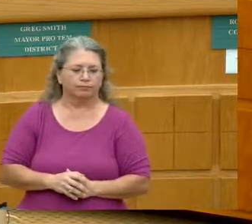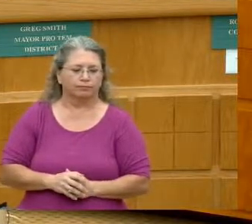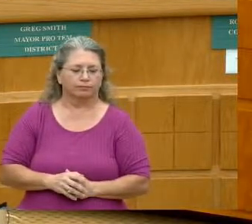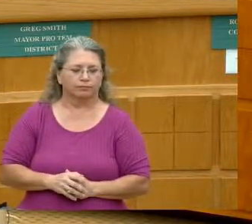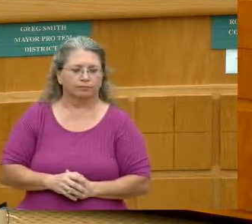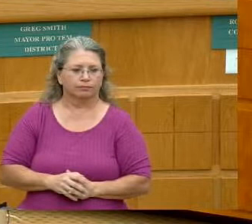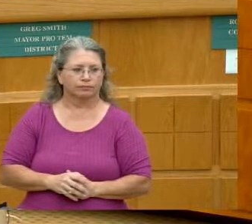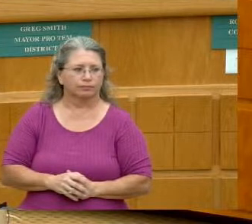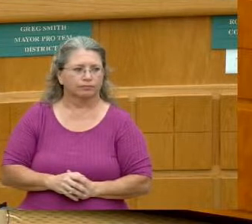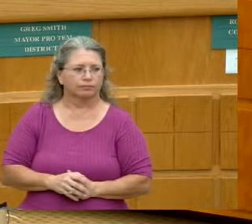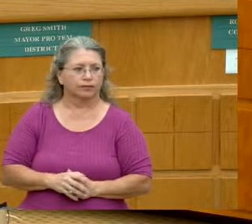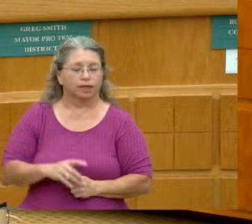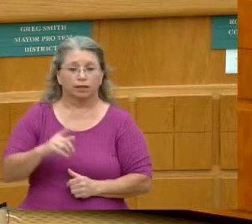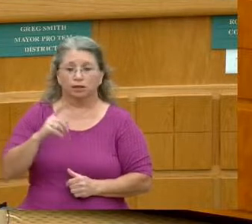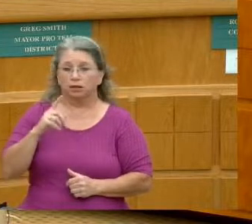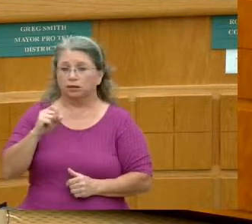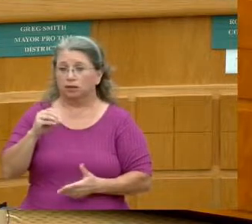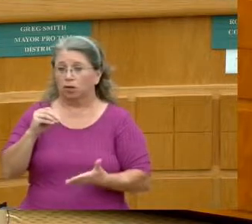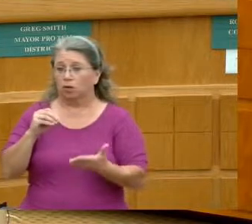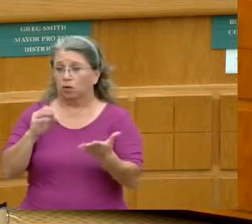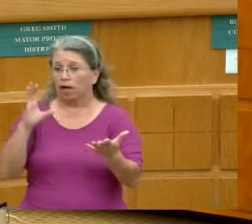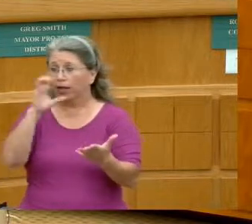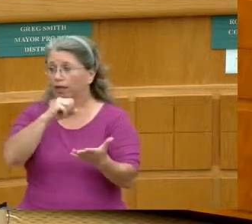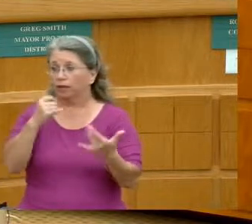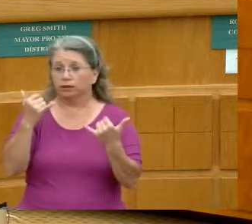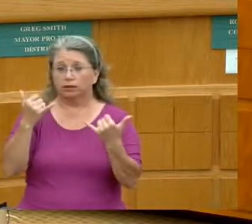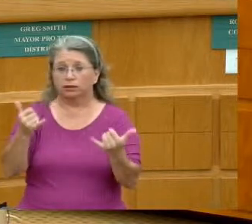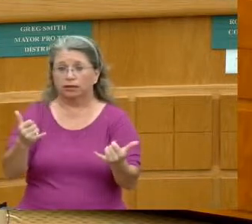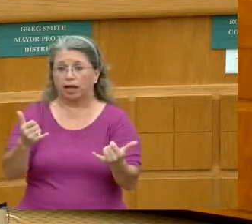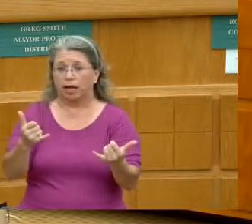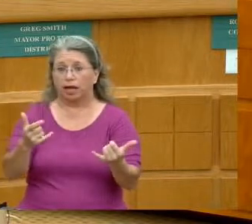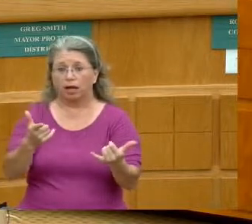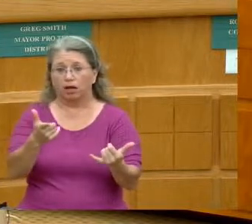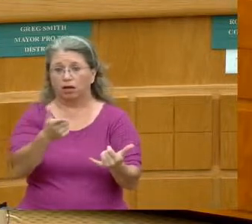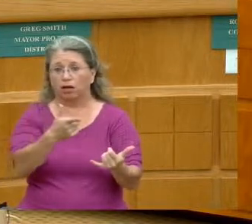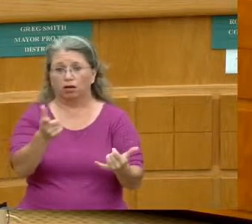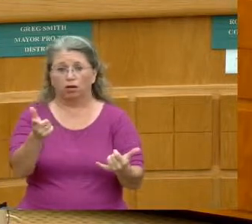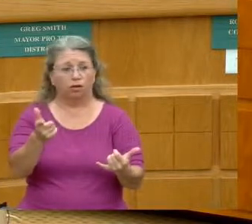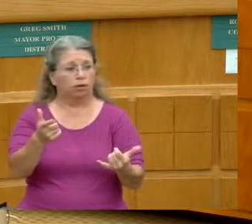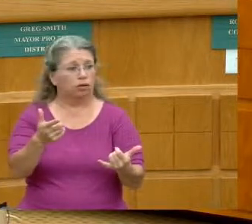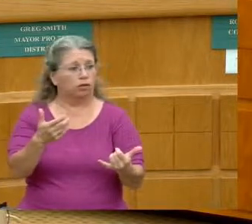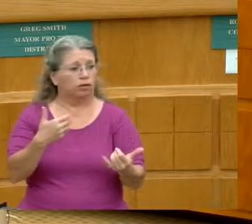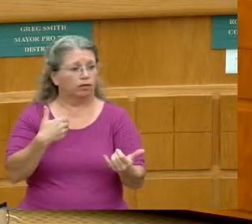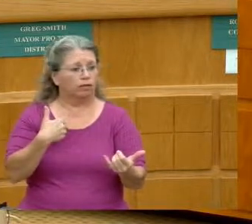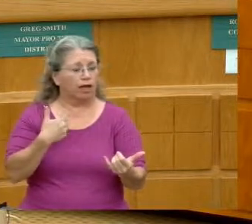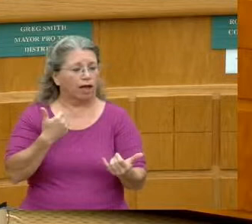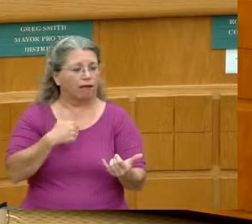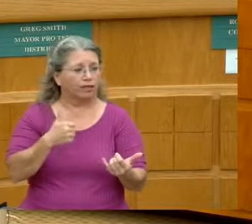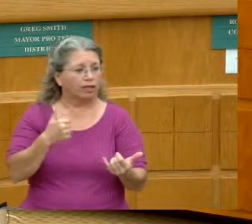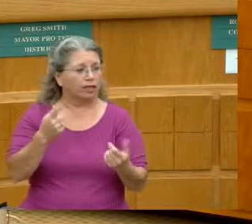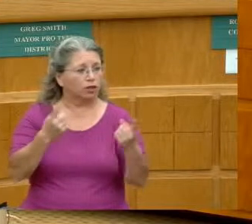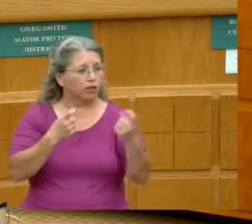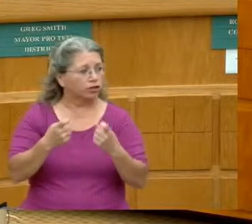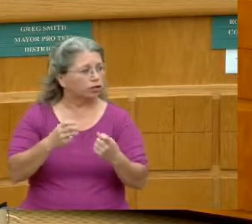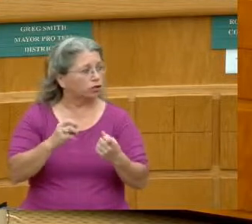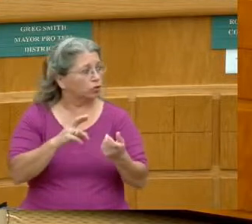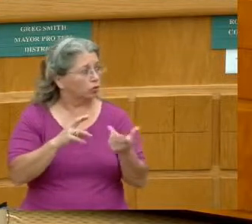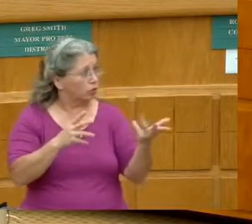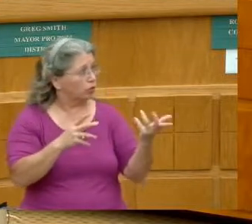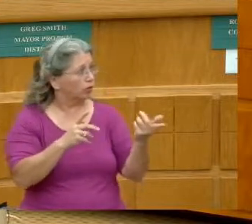be a time for either the Facebook Live or other questions from reporters or